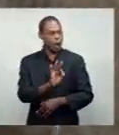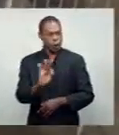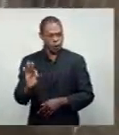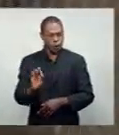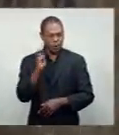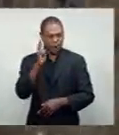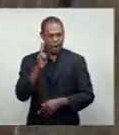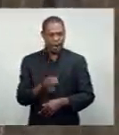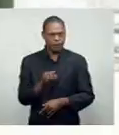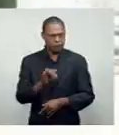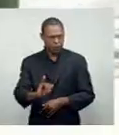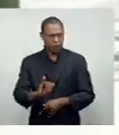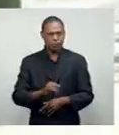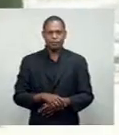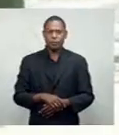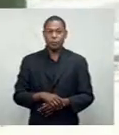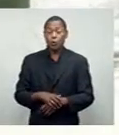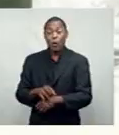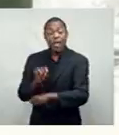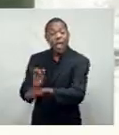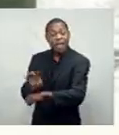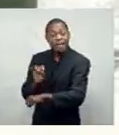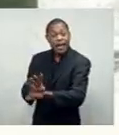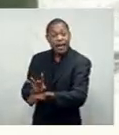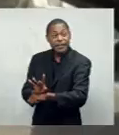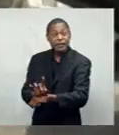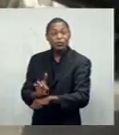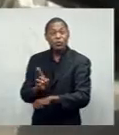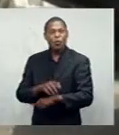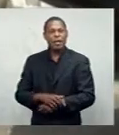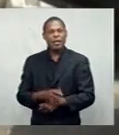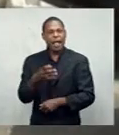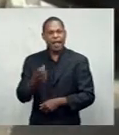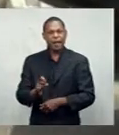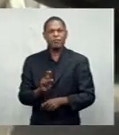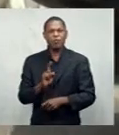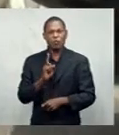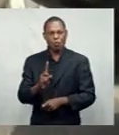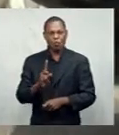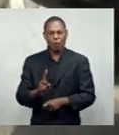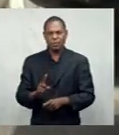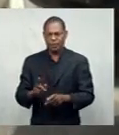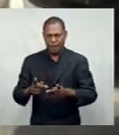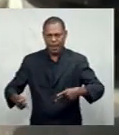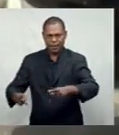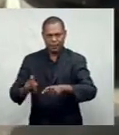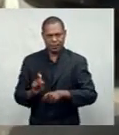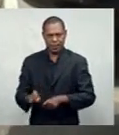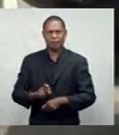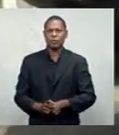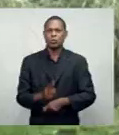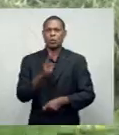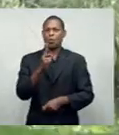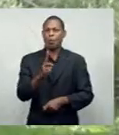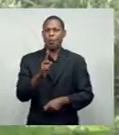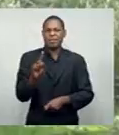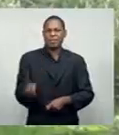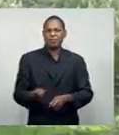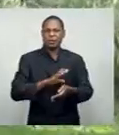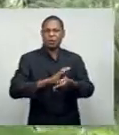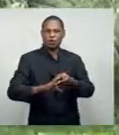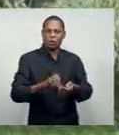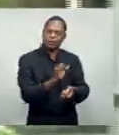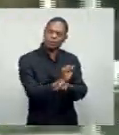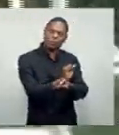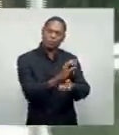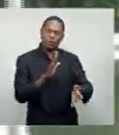bail. Budhango has also been advised to nominate a fixed address. She has been released on $1,000 bail. The matter has been adjourned